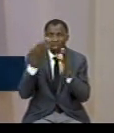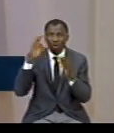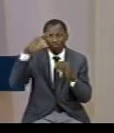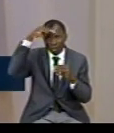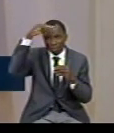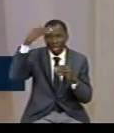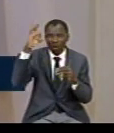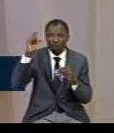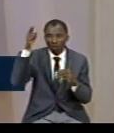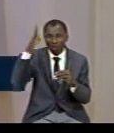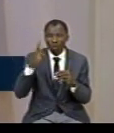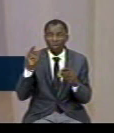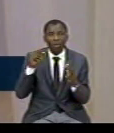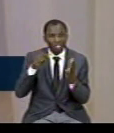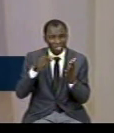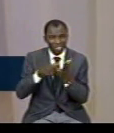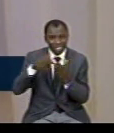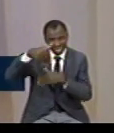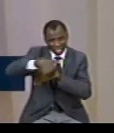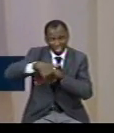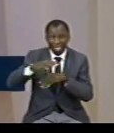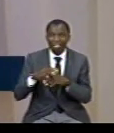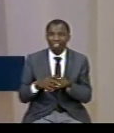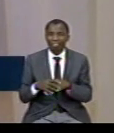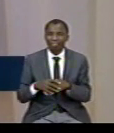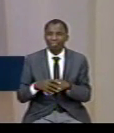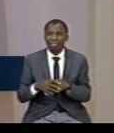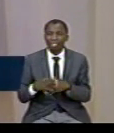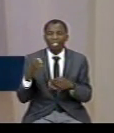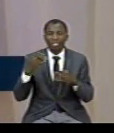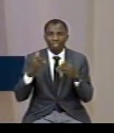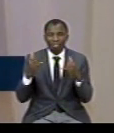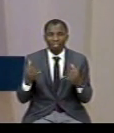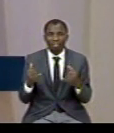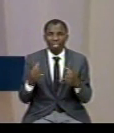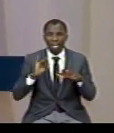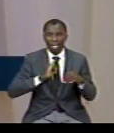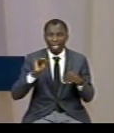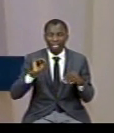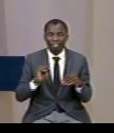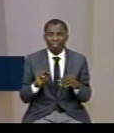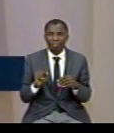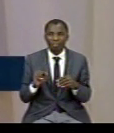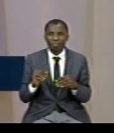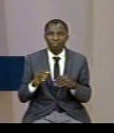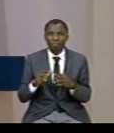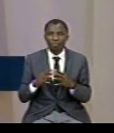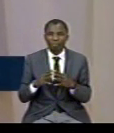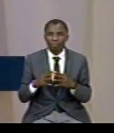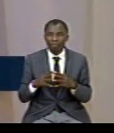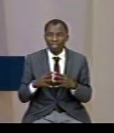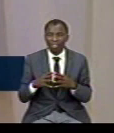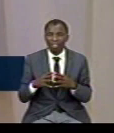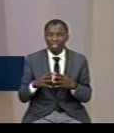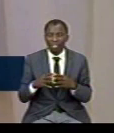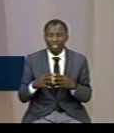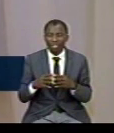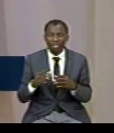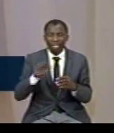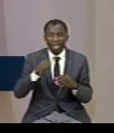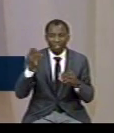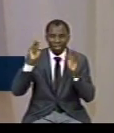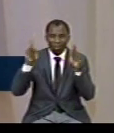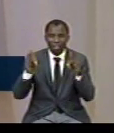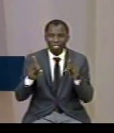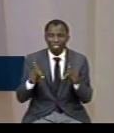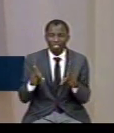tonight. I am healed." We now take you to South Nigeria, Benin City, where we have a testimony. Benin